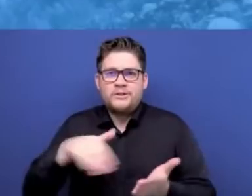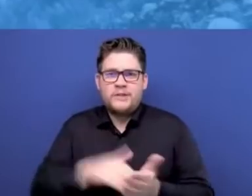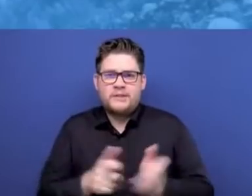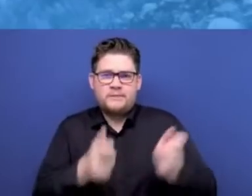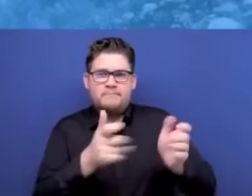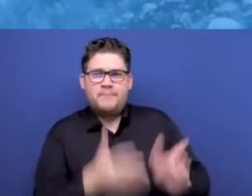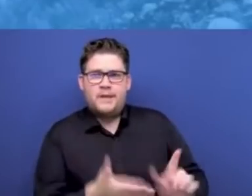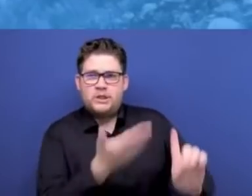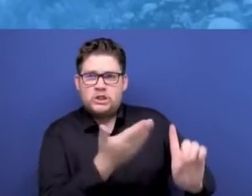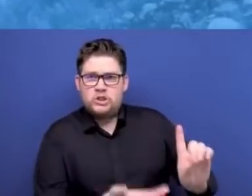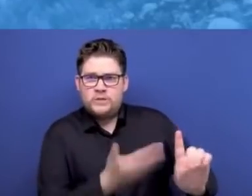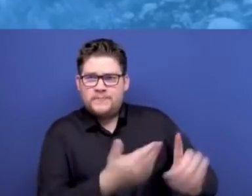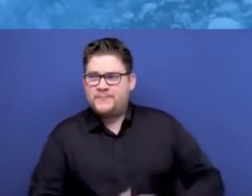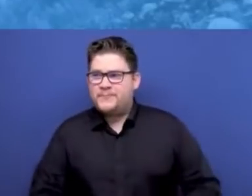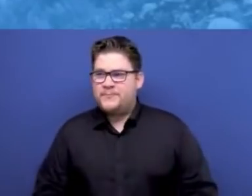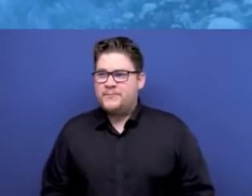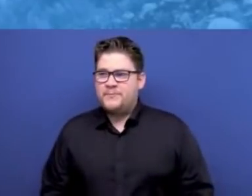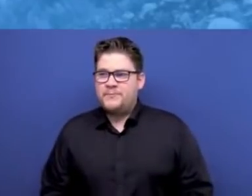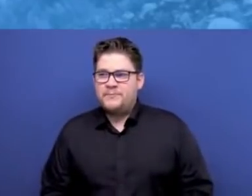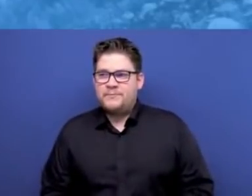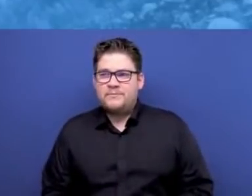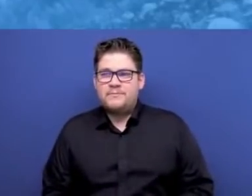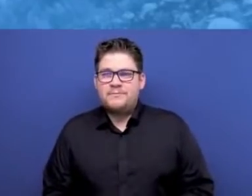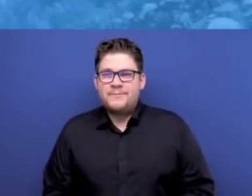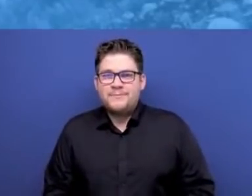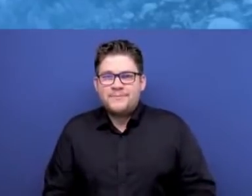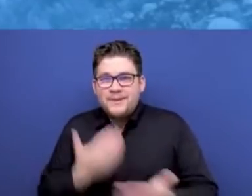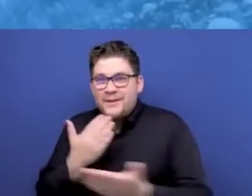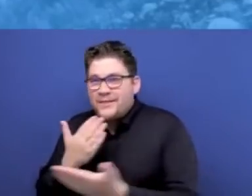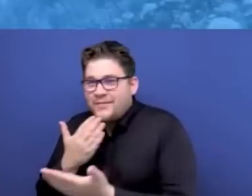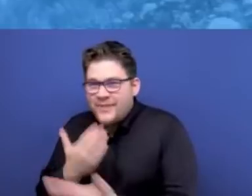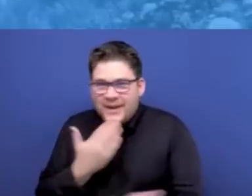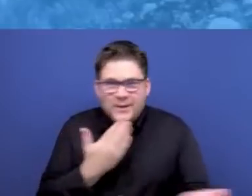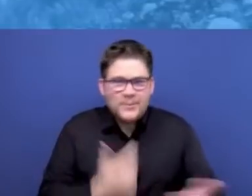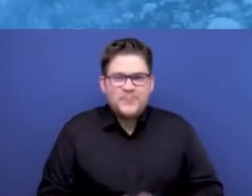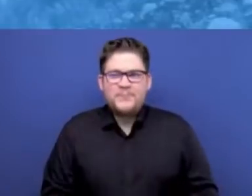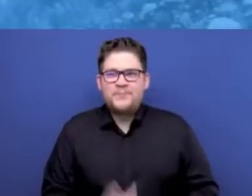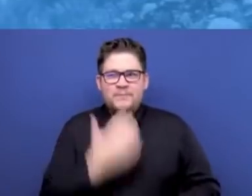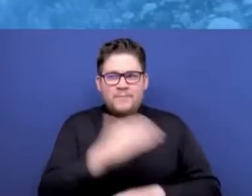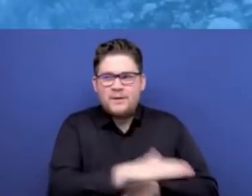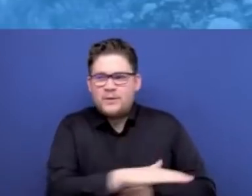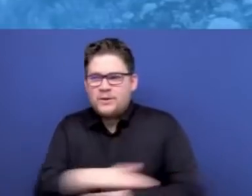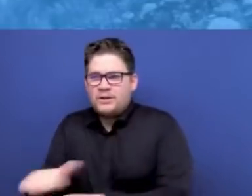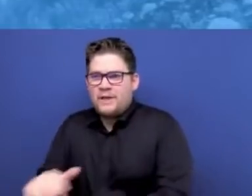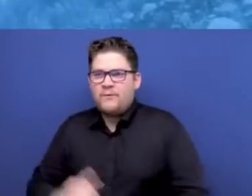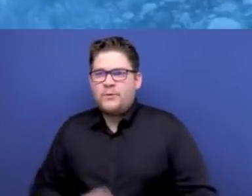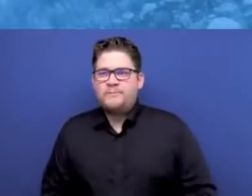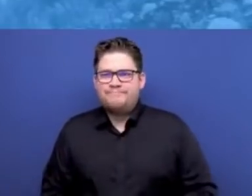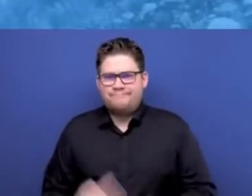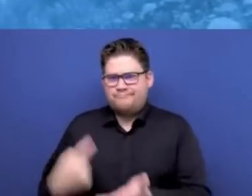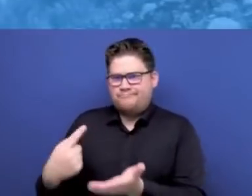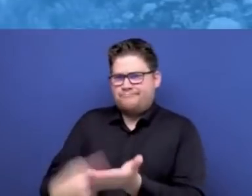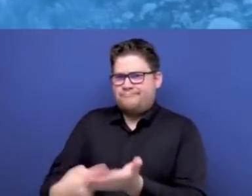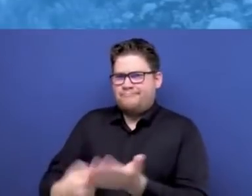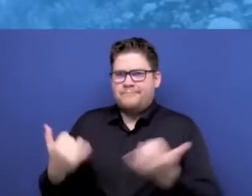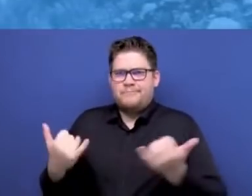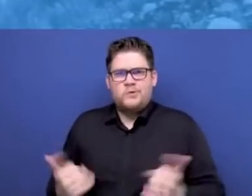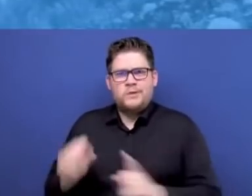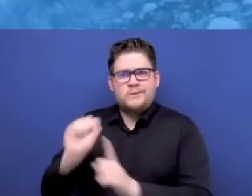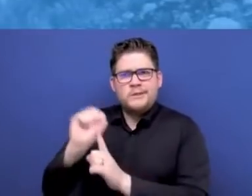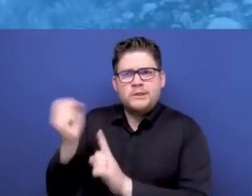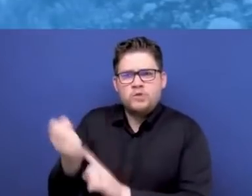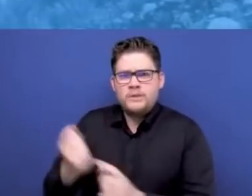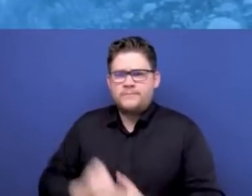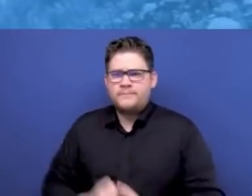Thank you, and good afternoon to everyone. I'll start off with just discussing a little bit of the current situation and some of the stats that we've seen year